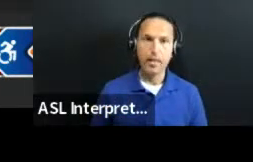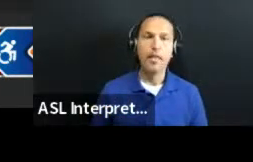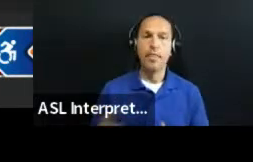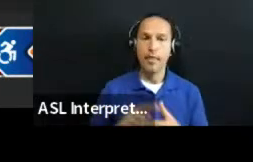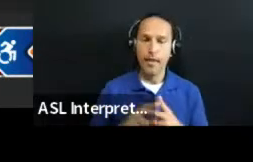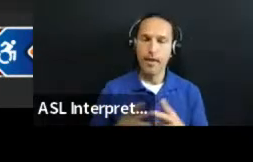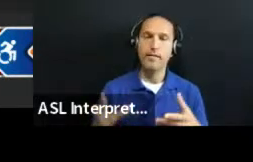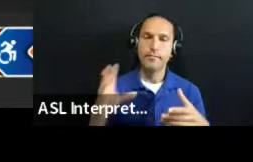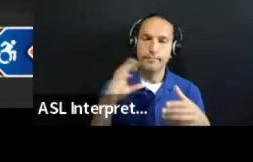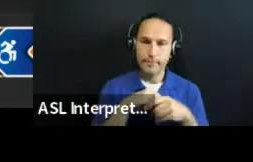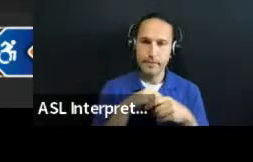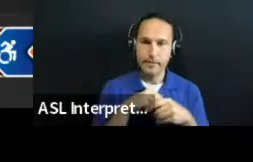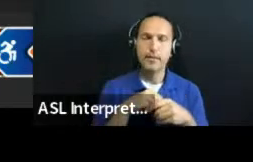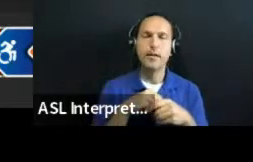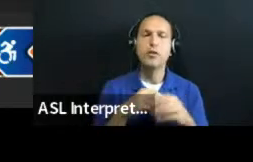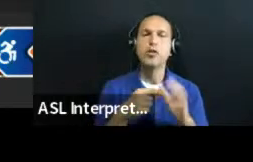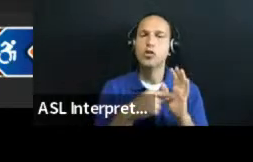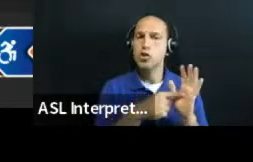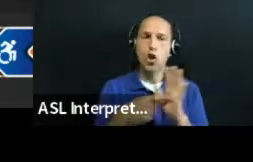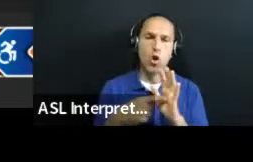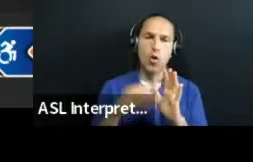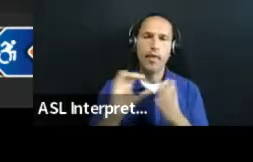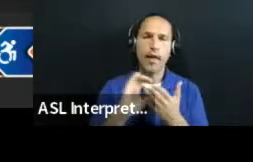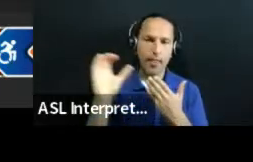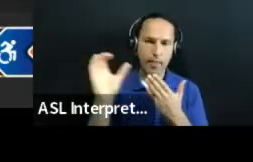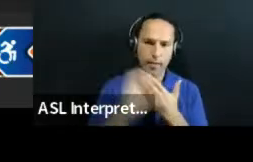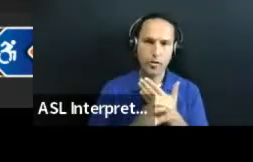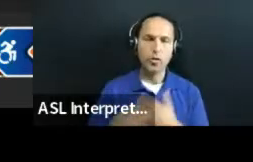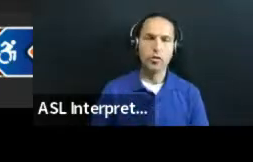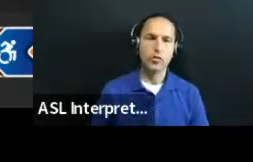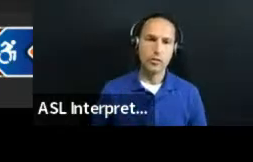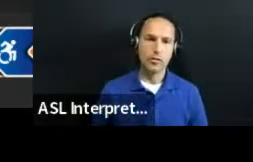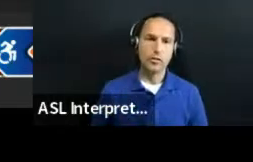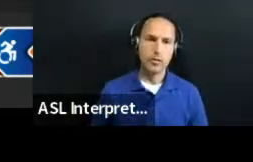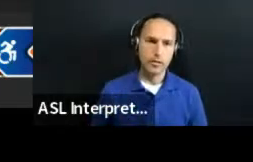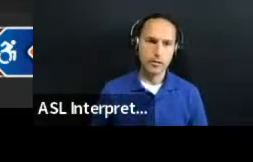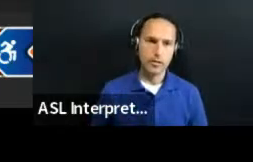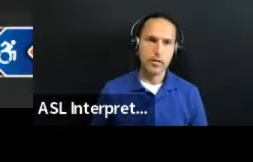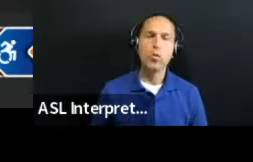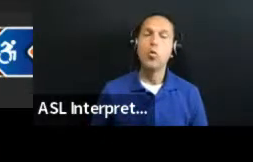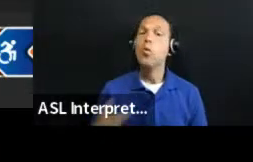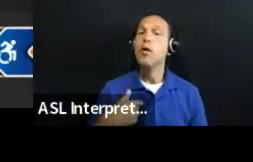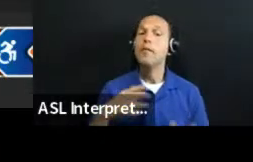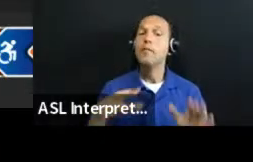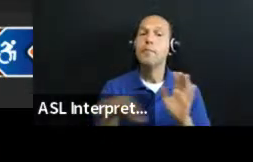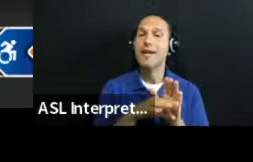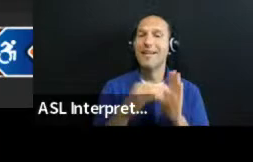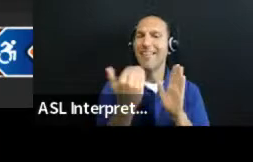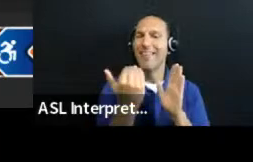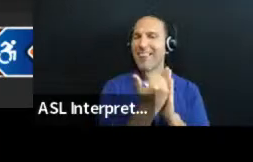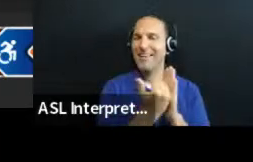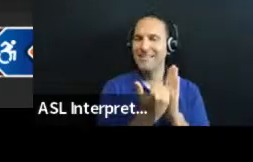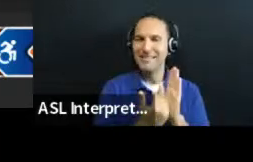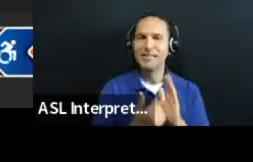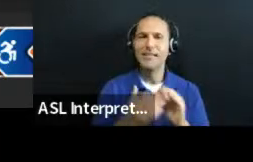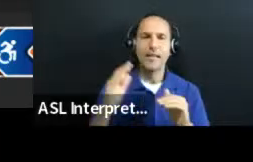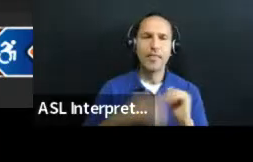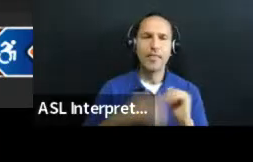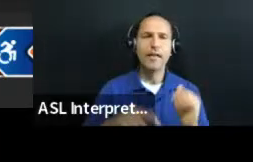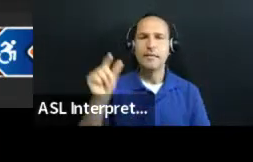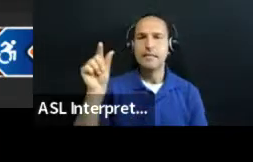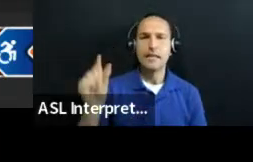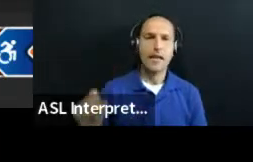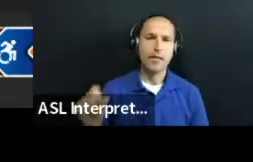in and rendered as a calendar. And the calendar rendering, we chose to use lists rather than